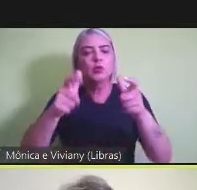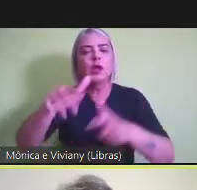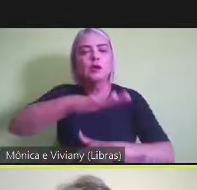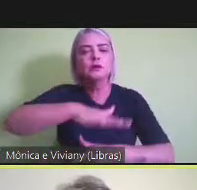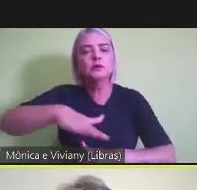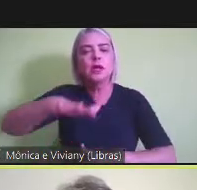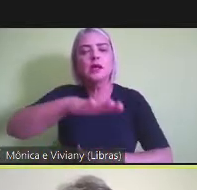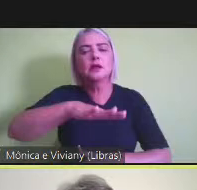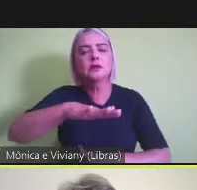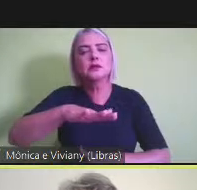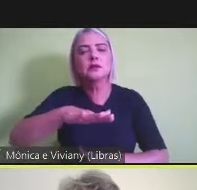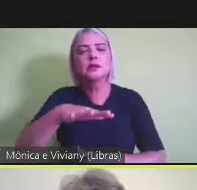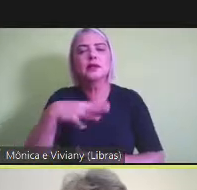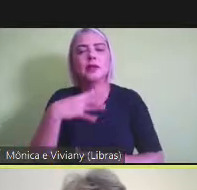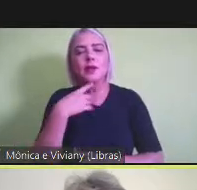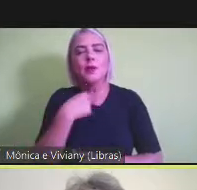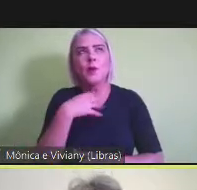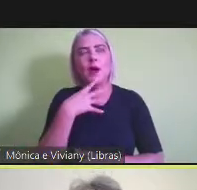the space